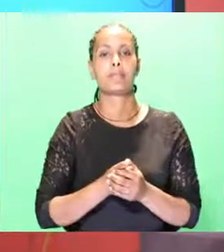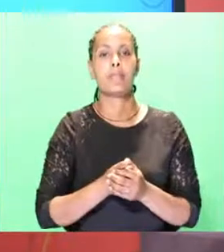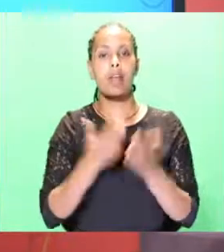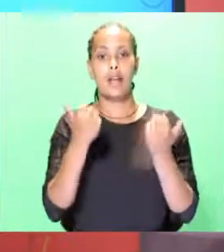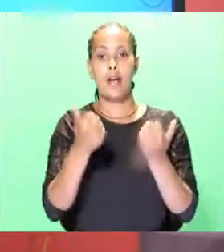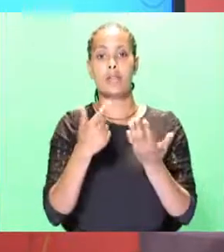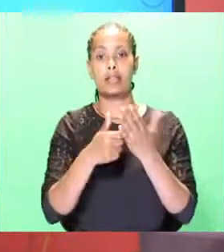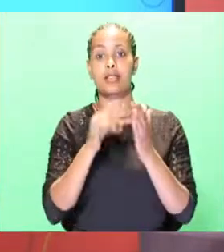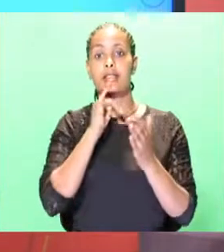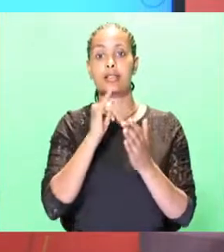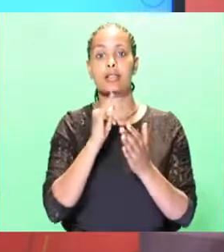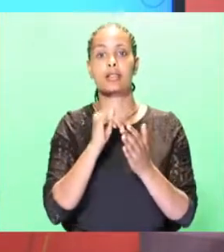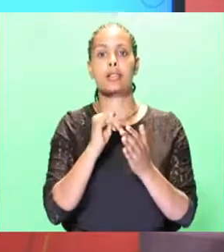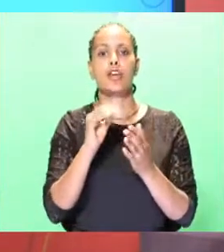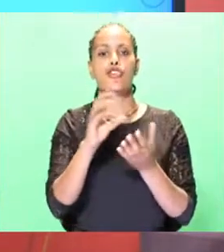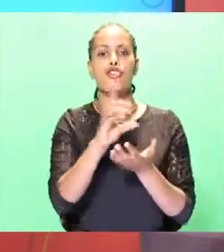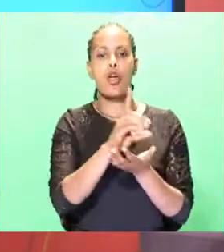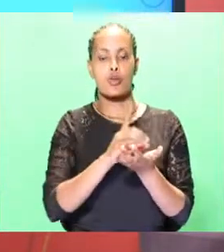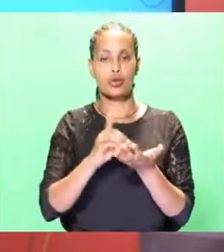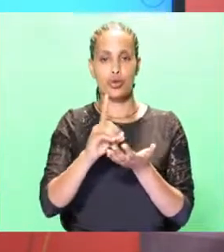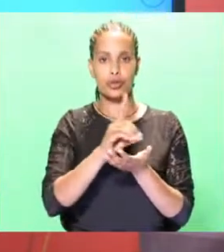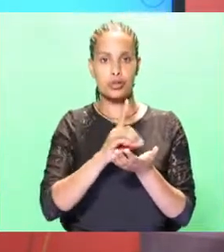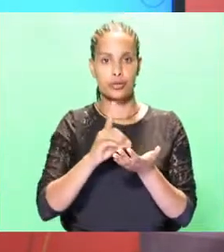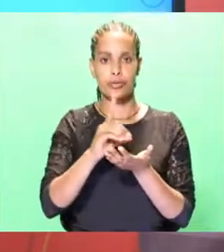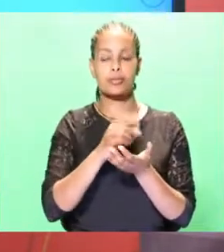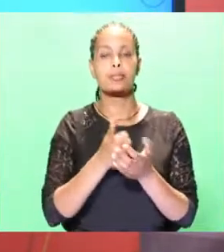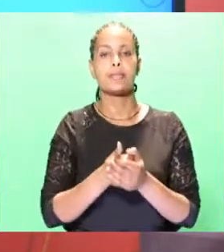Now this is dilution.